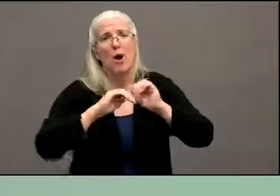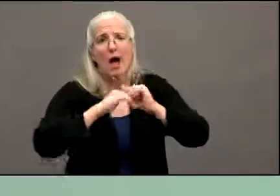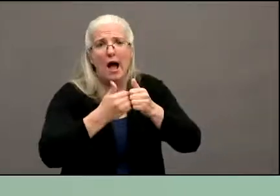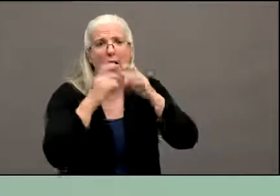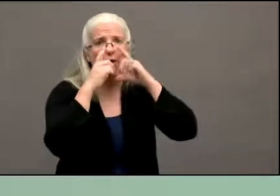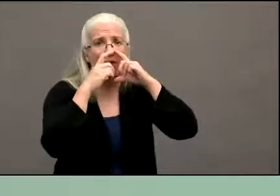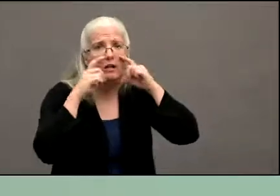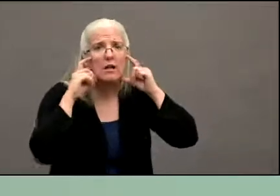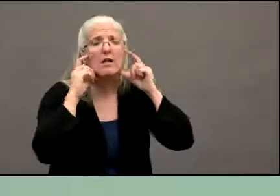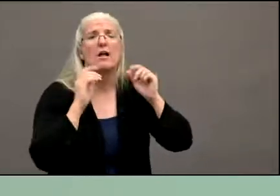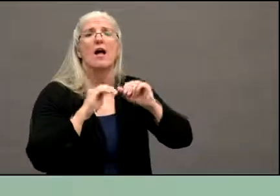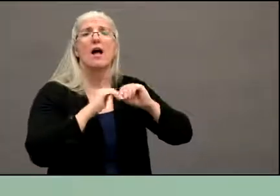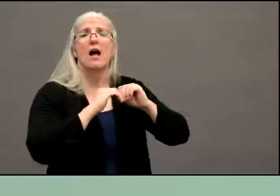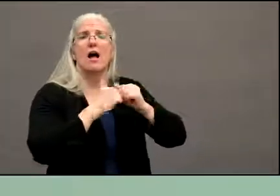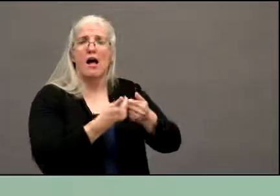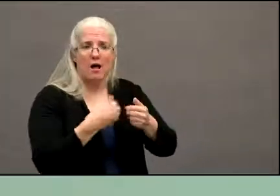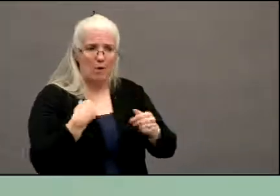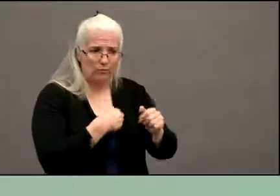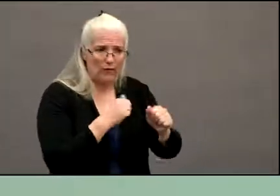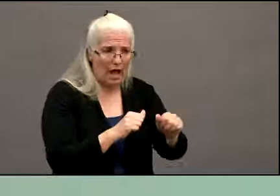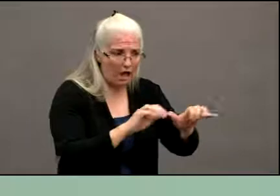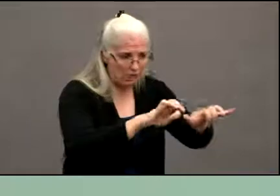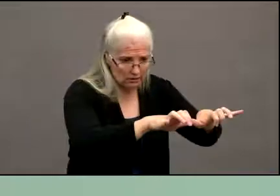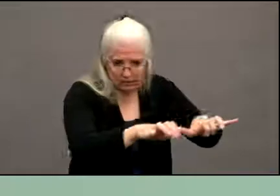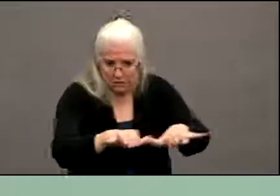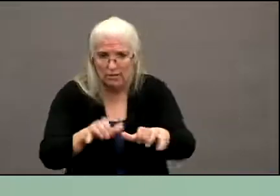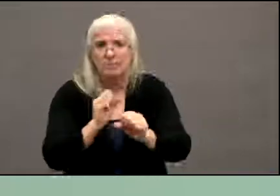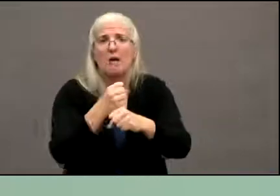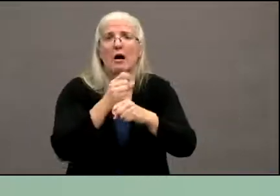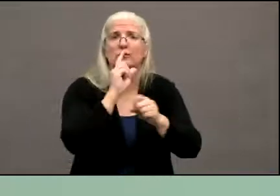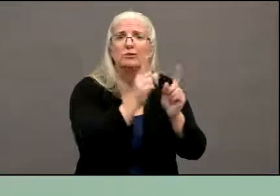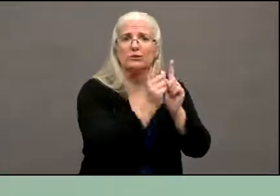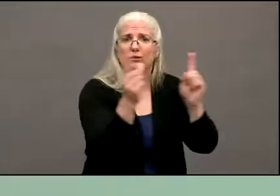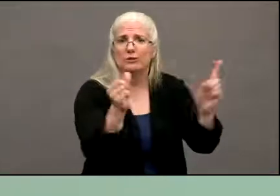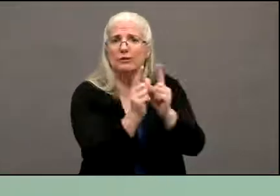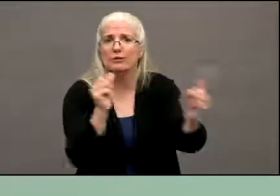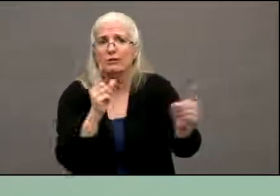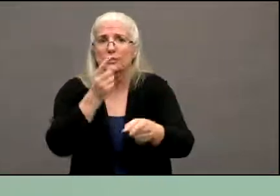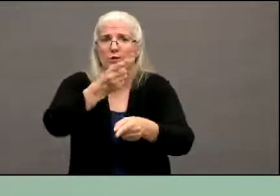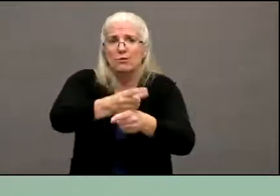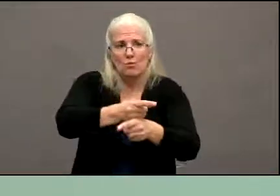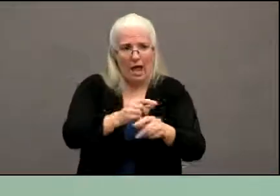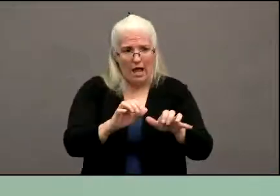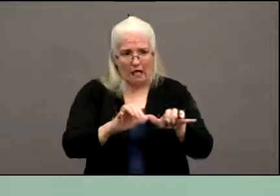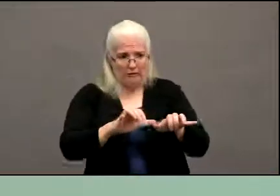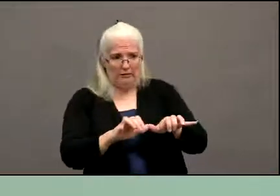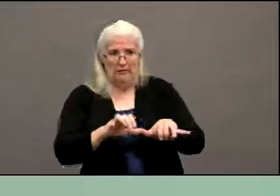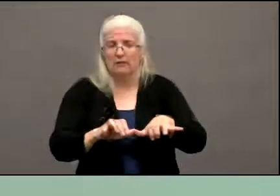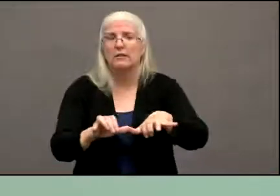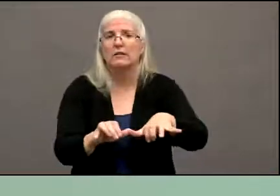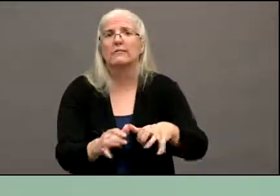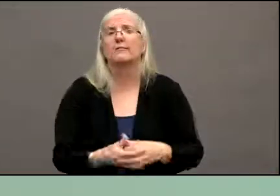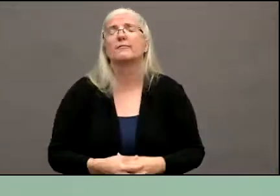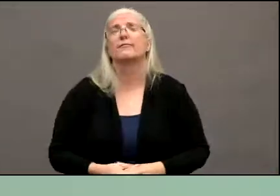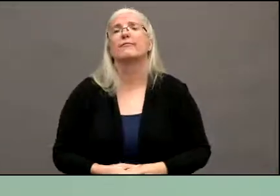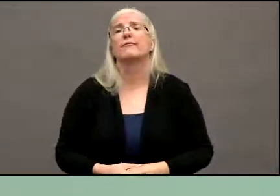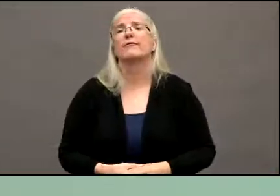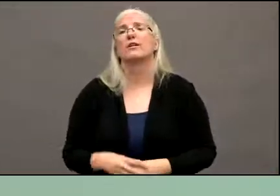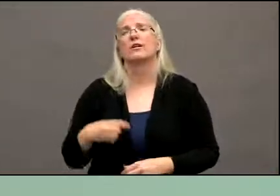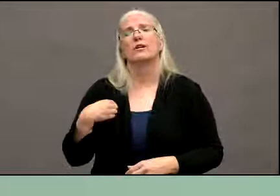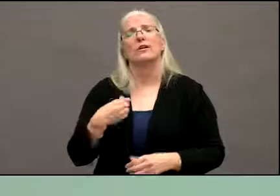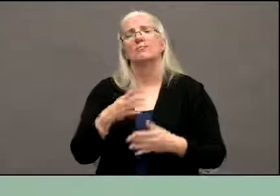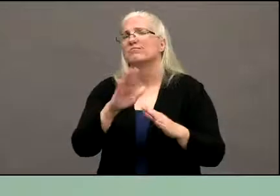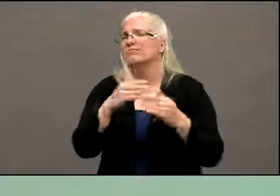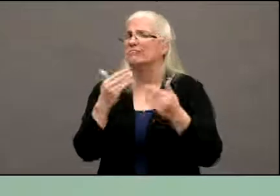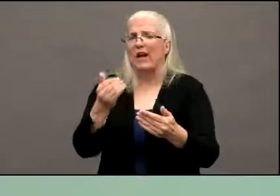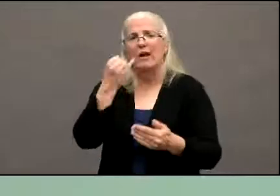take an education-first approach. So please don't be shy about using covidconcerns.org to share your feedback, to let us know if there are